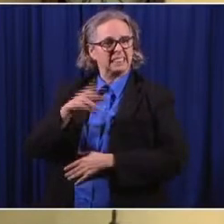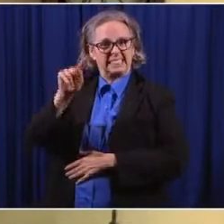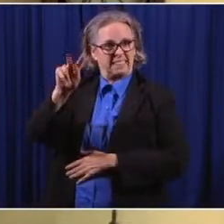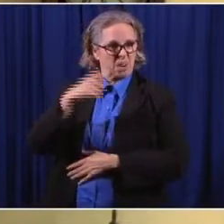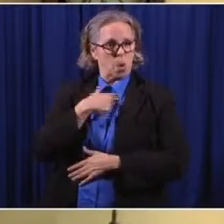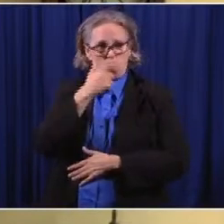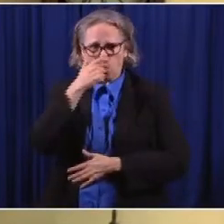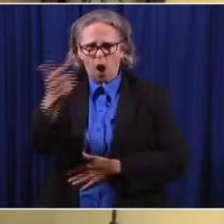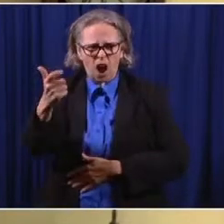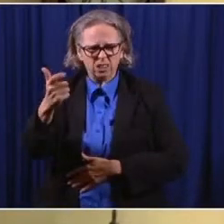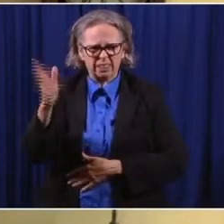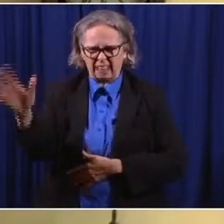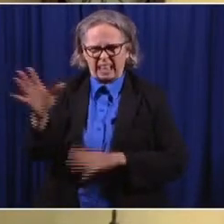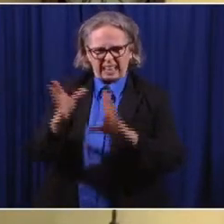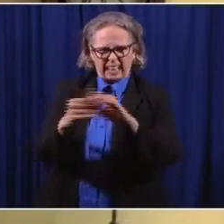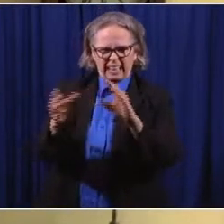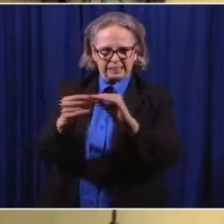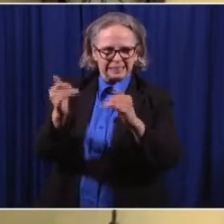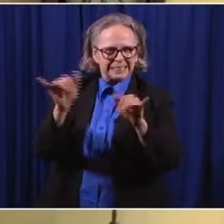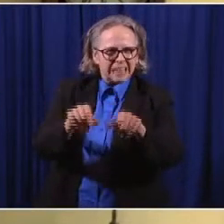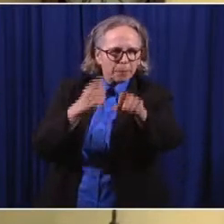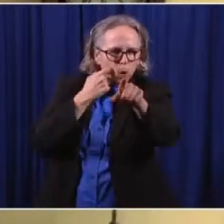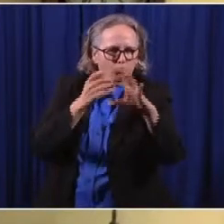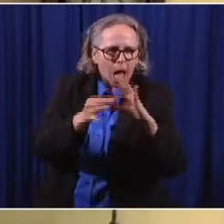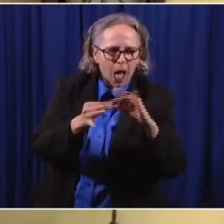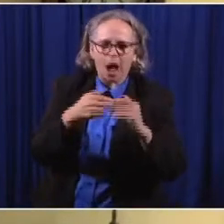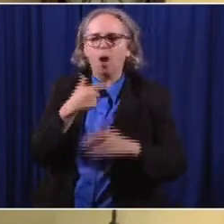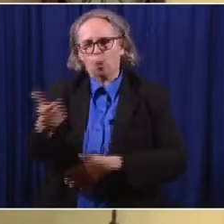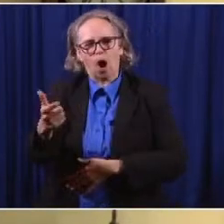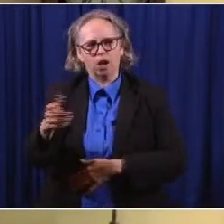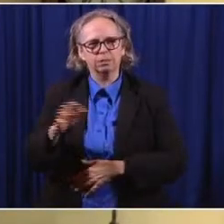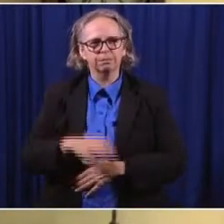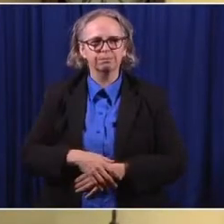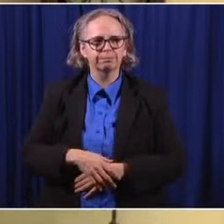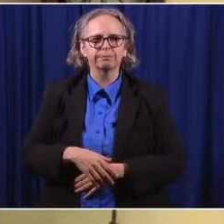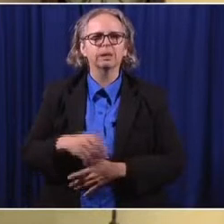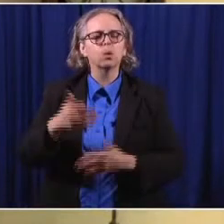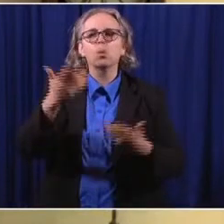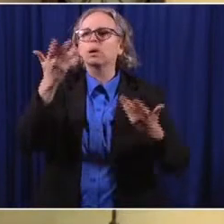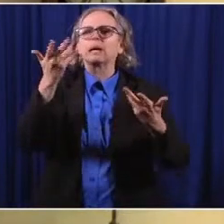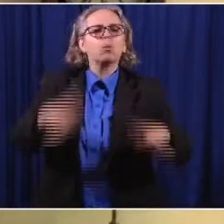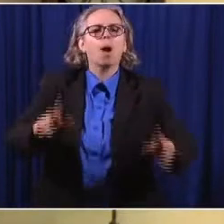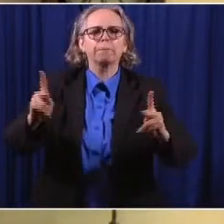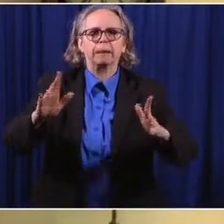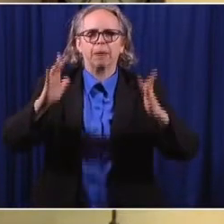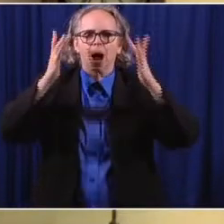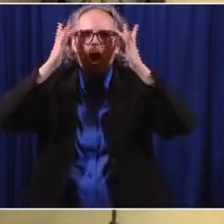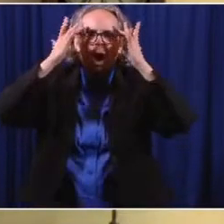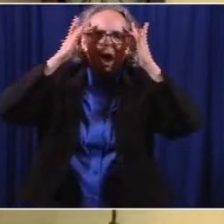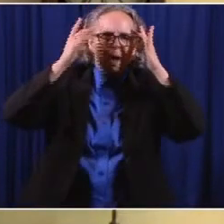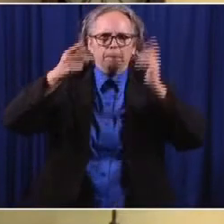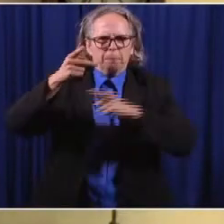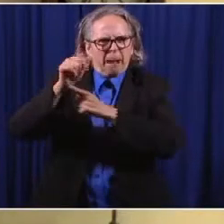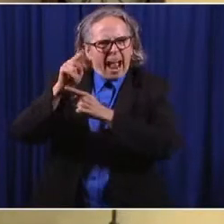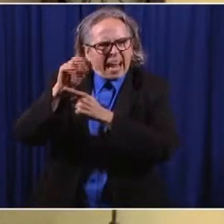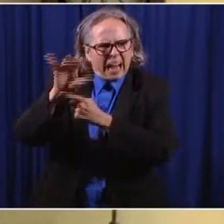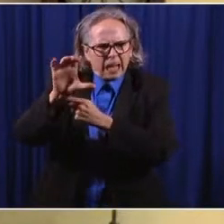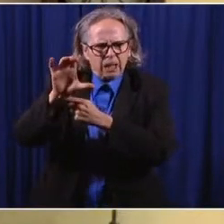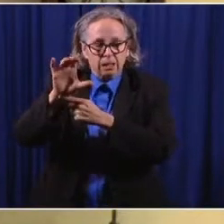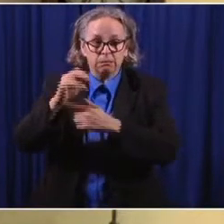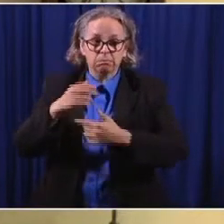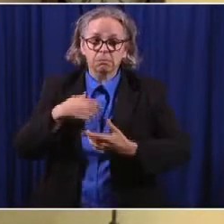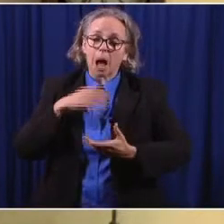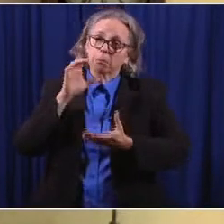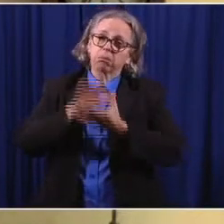he did not want to alarm people. So I'm going to take the president at face value. Look,